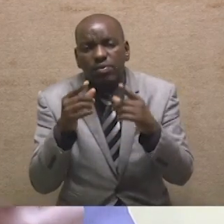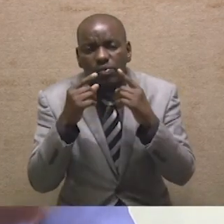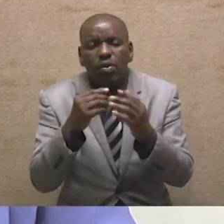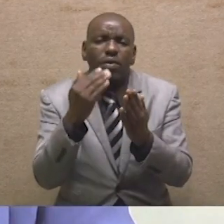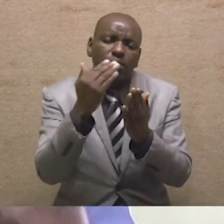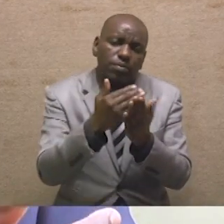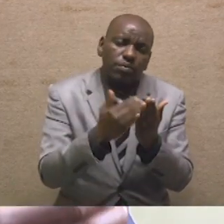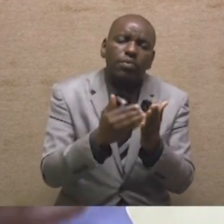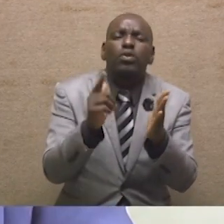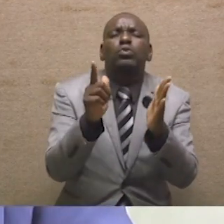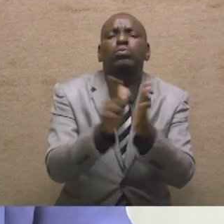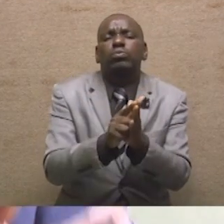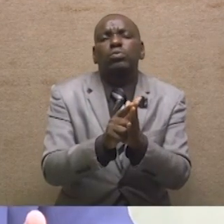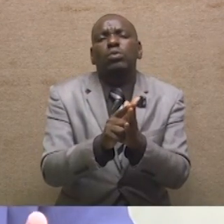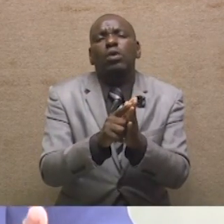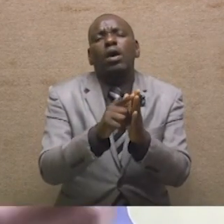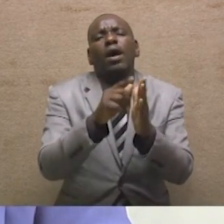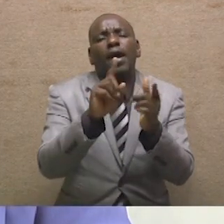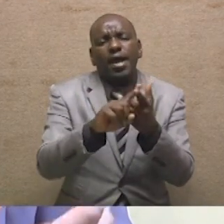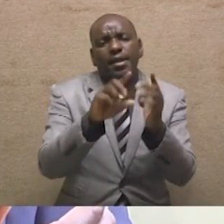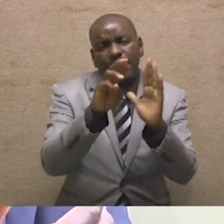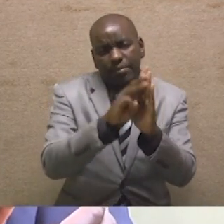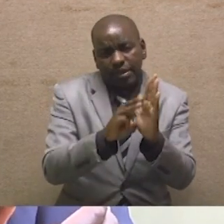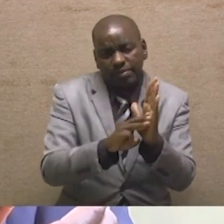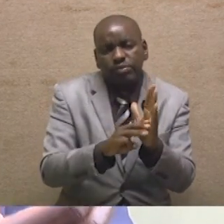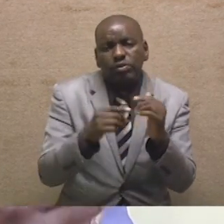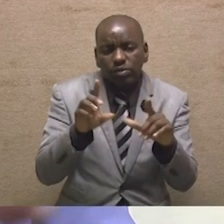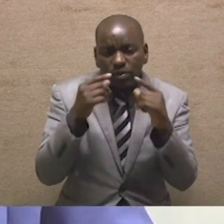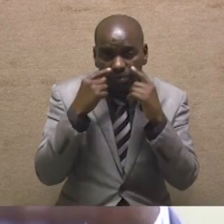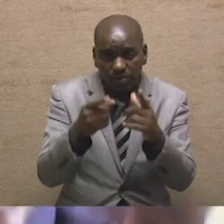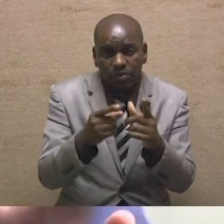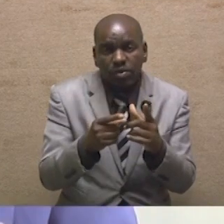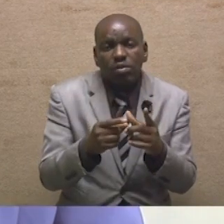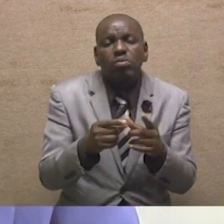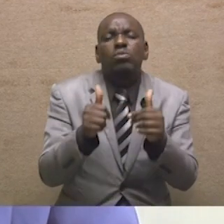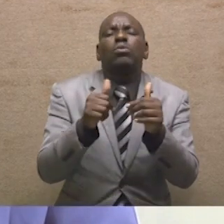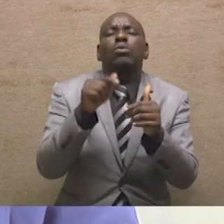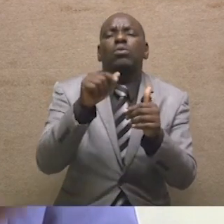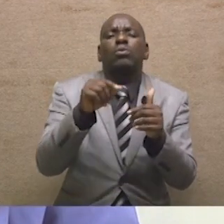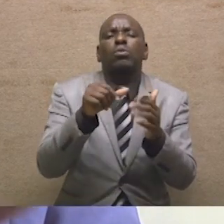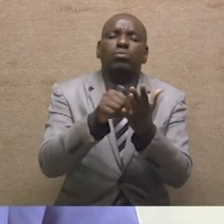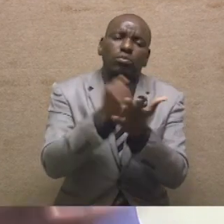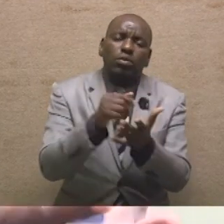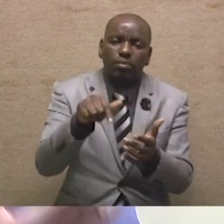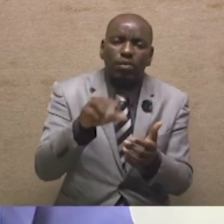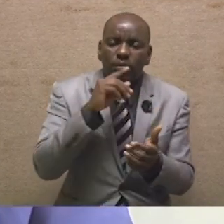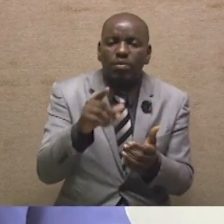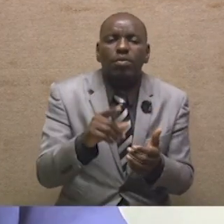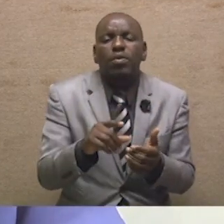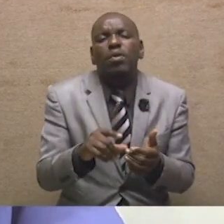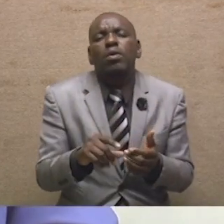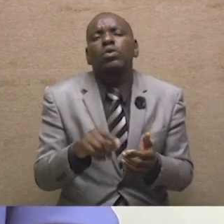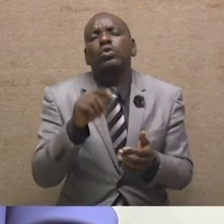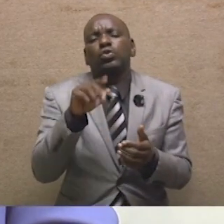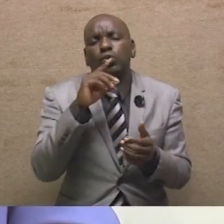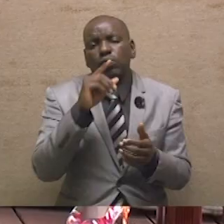when rules and principles start to encumber that process, then that is certainly the signal that